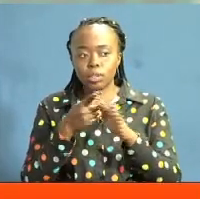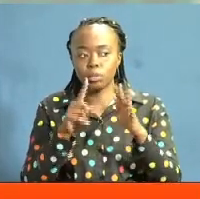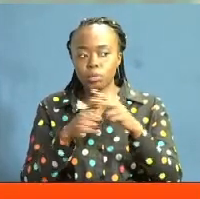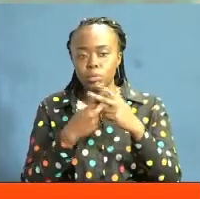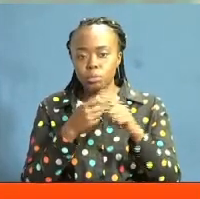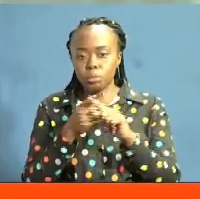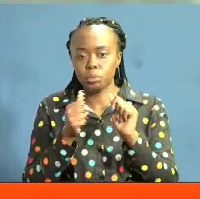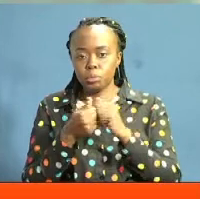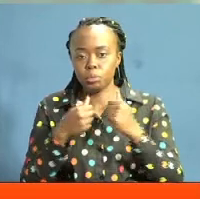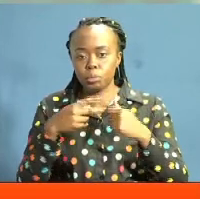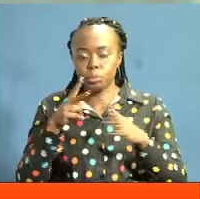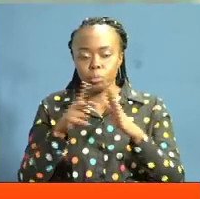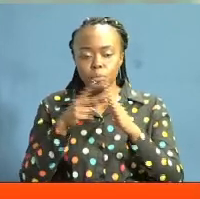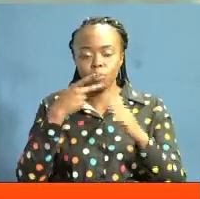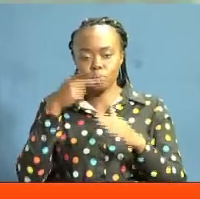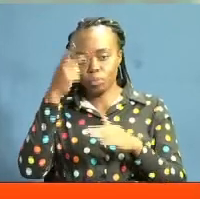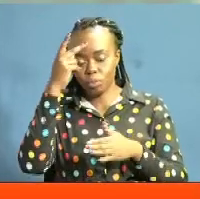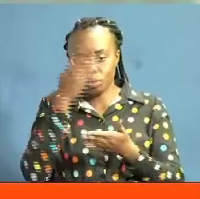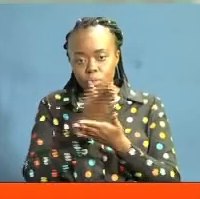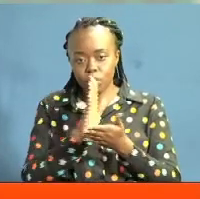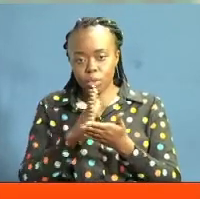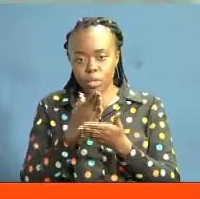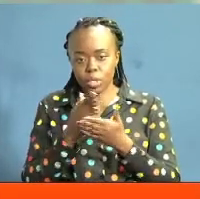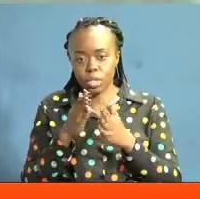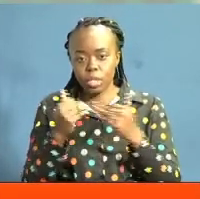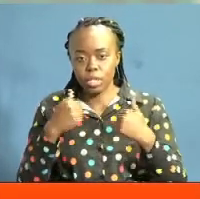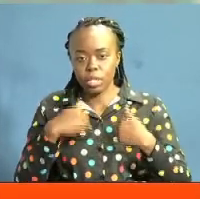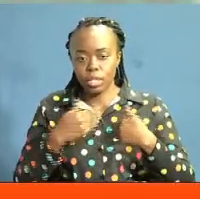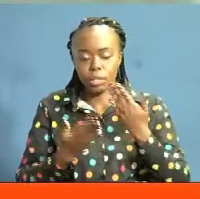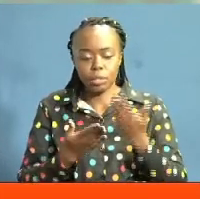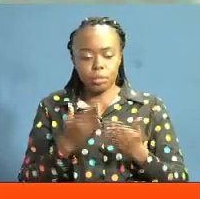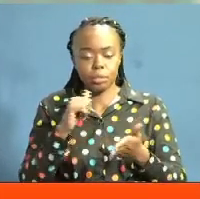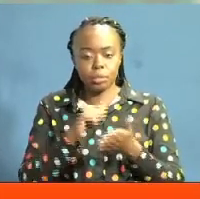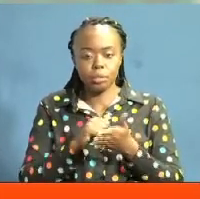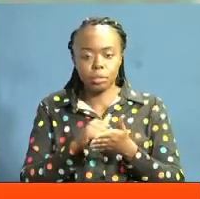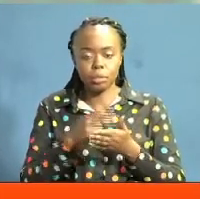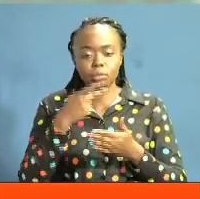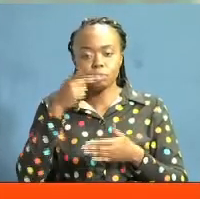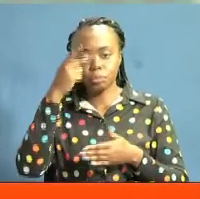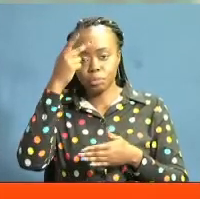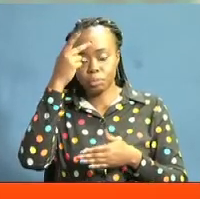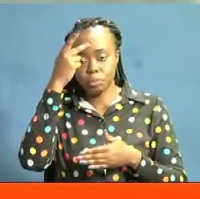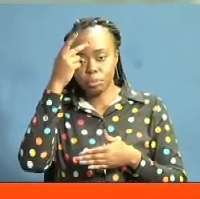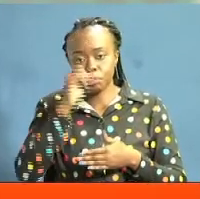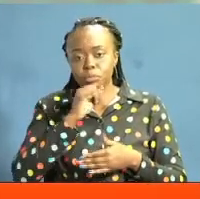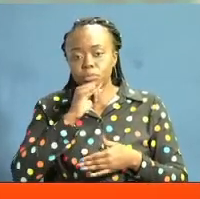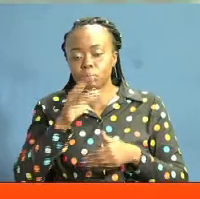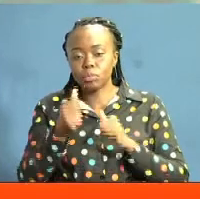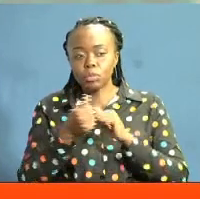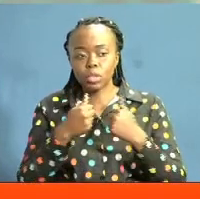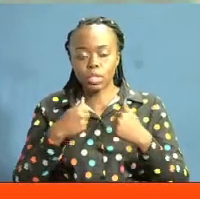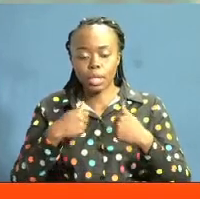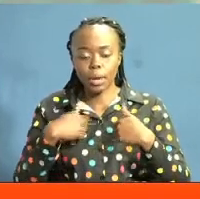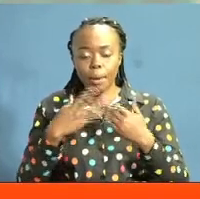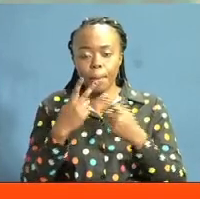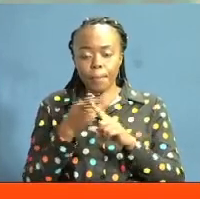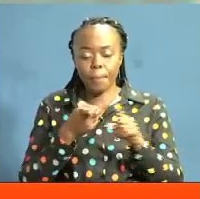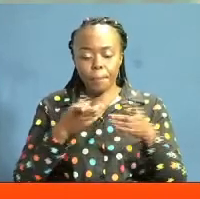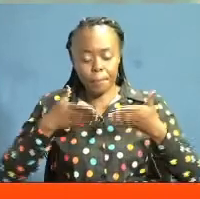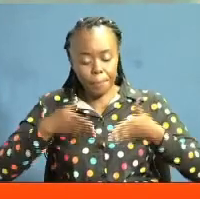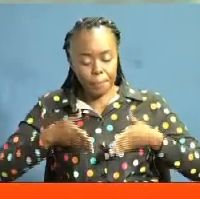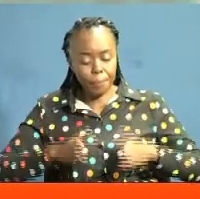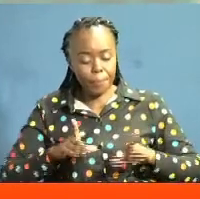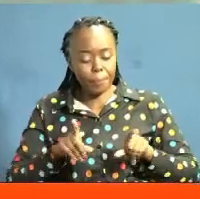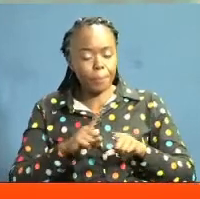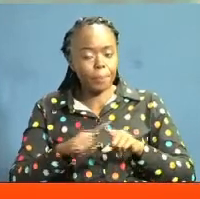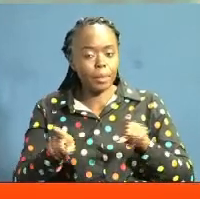of parental rejection. Some have sort of intimated that parental rejection is the rejection at birth, but even in